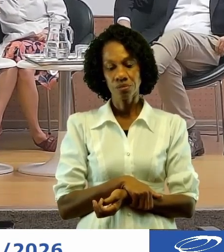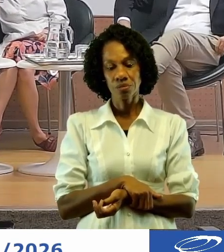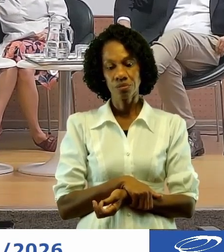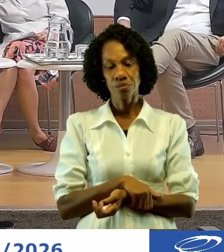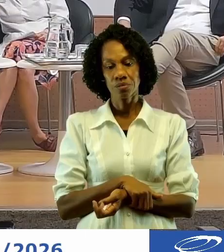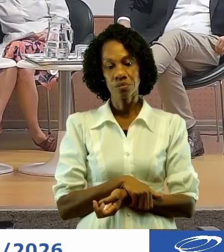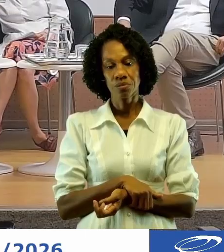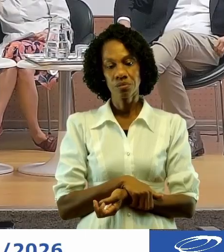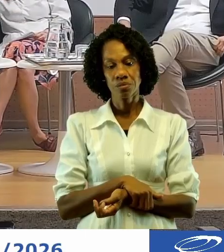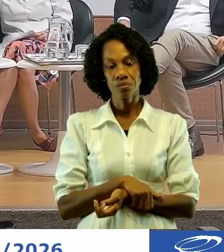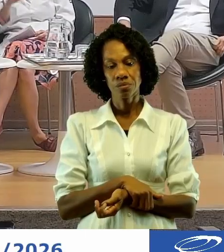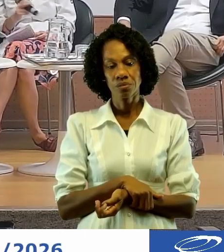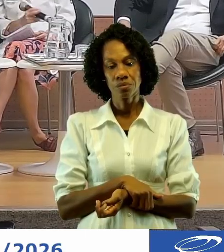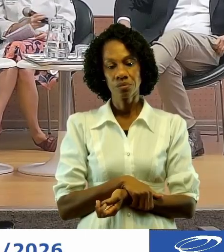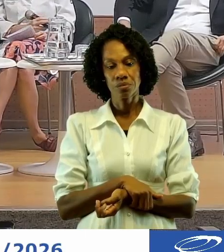Okay, in